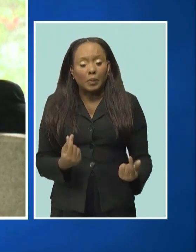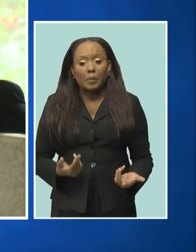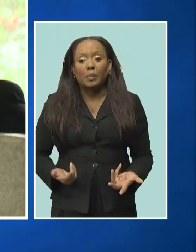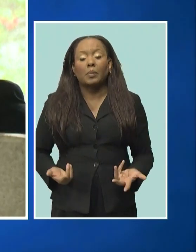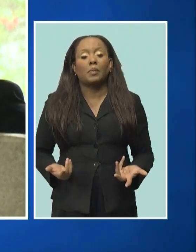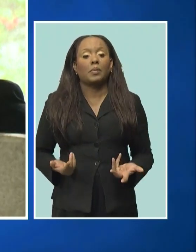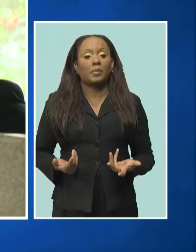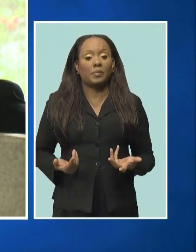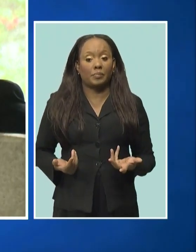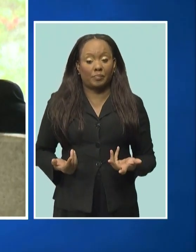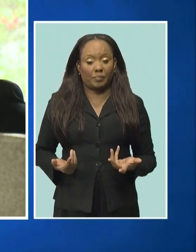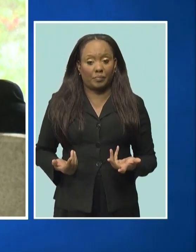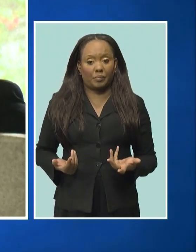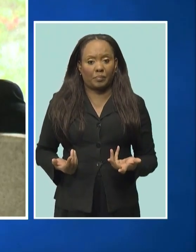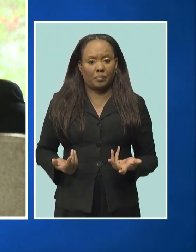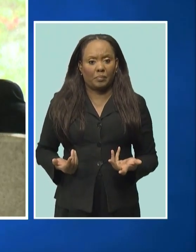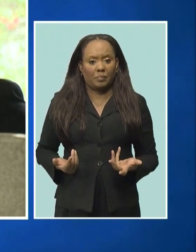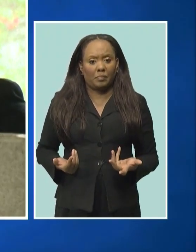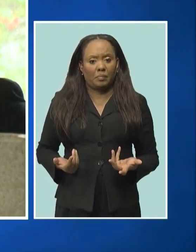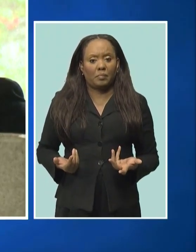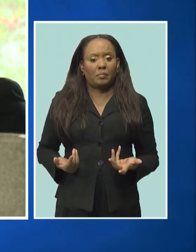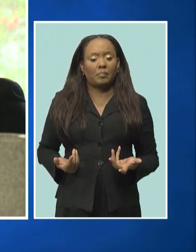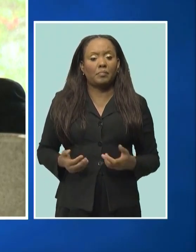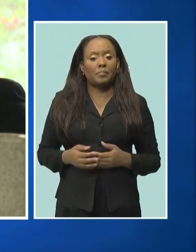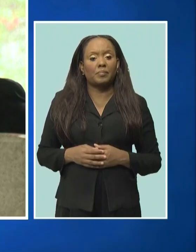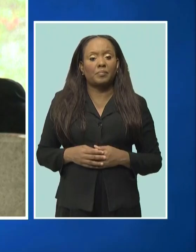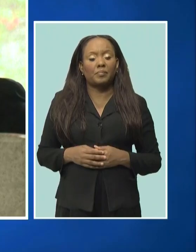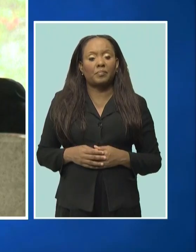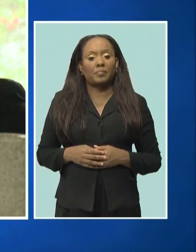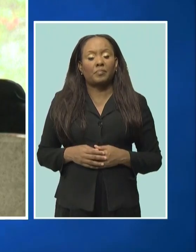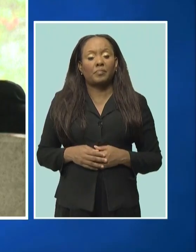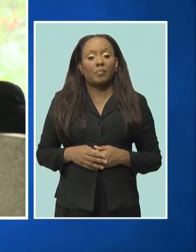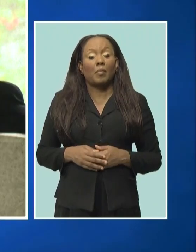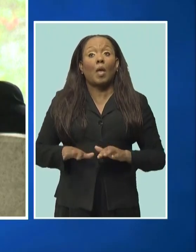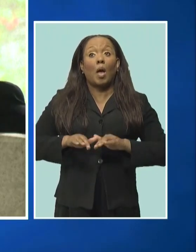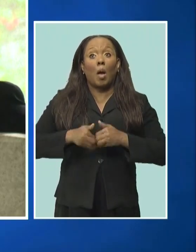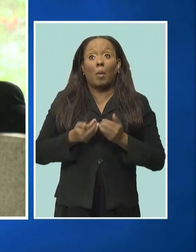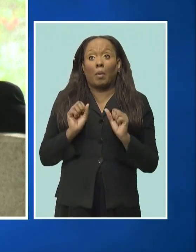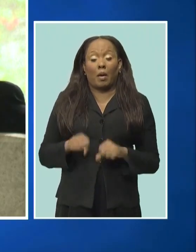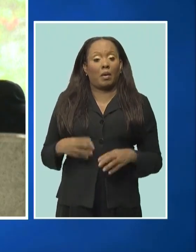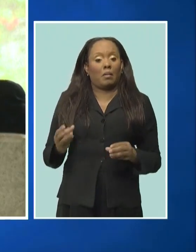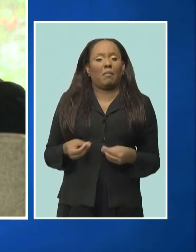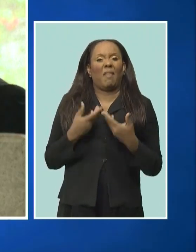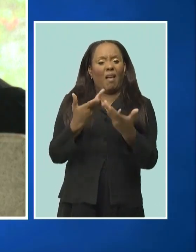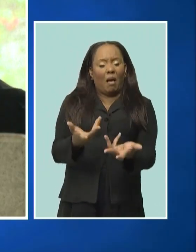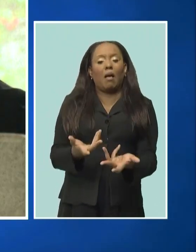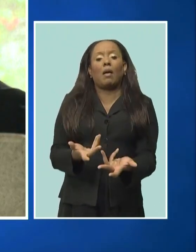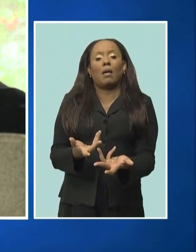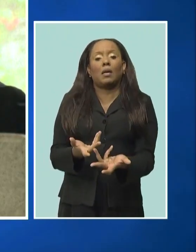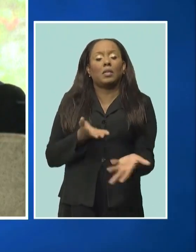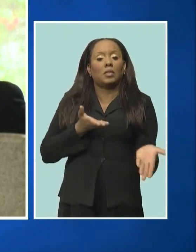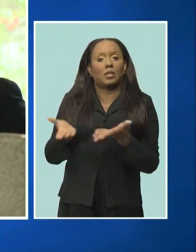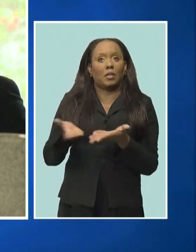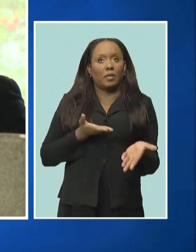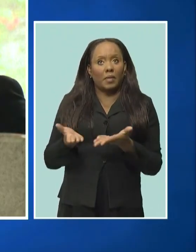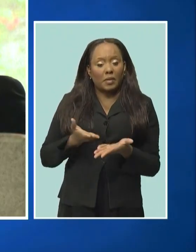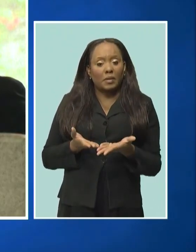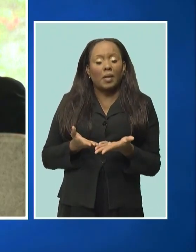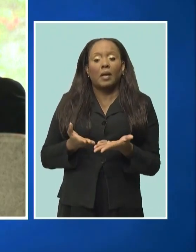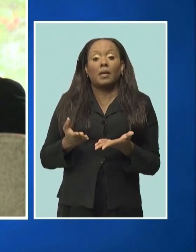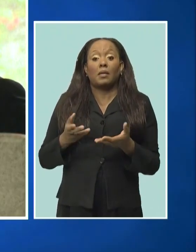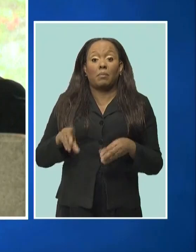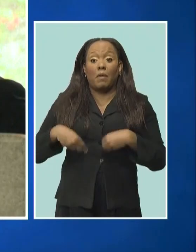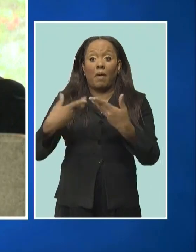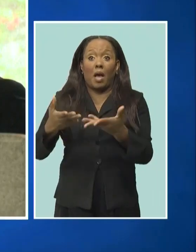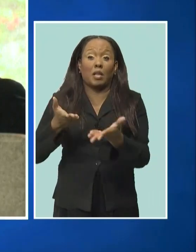we are going to get the service delivery to be global, such that the foreign exchange will flow back in the same way